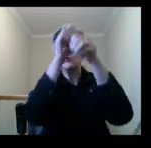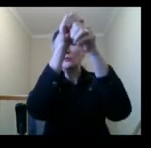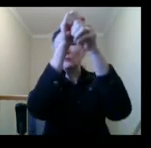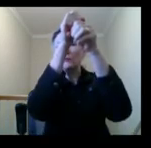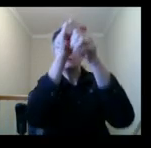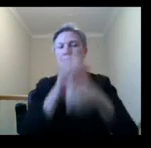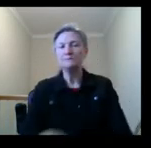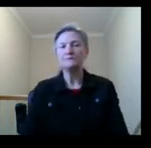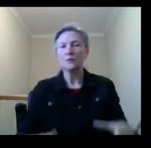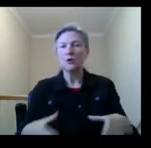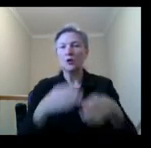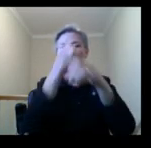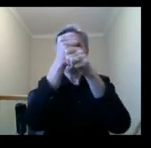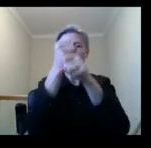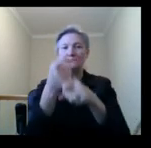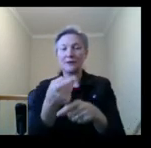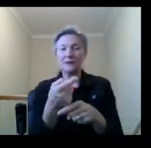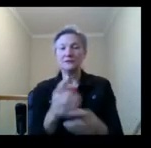Looks like